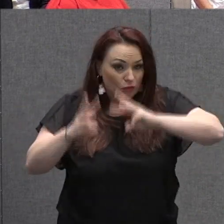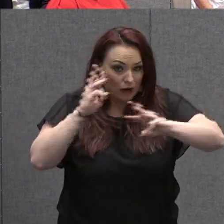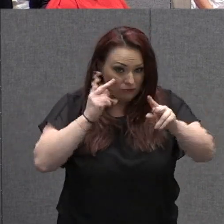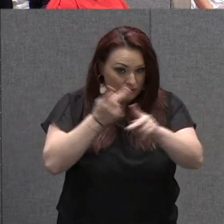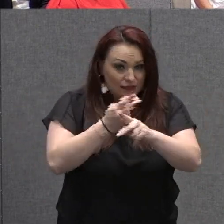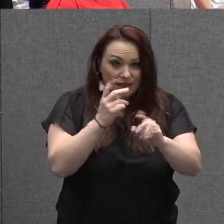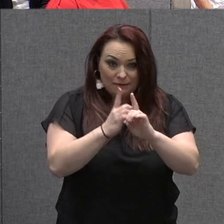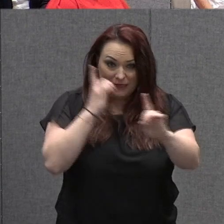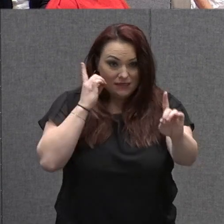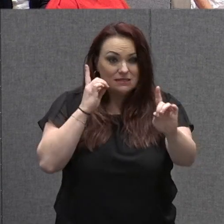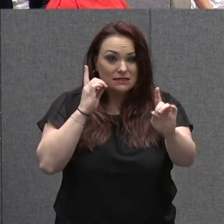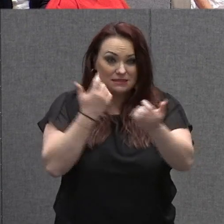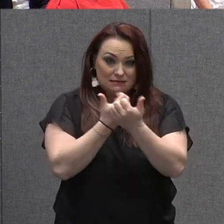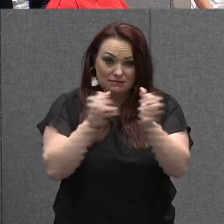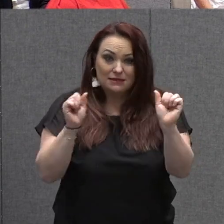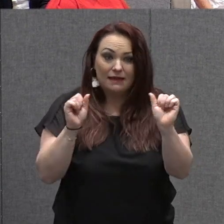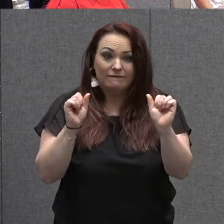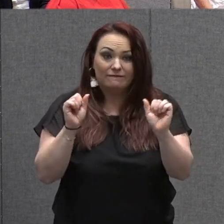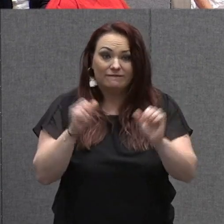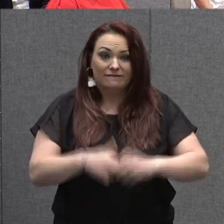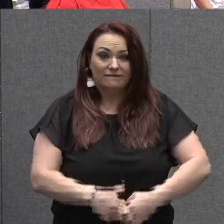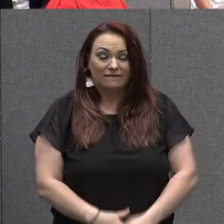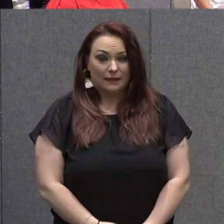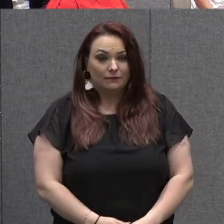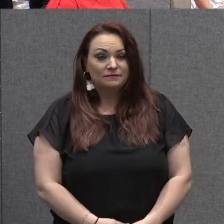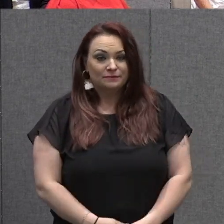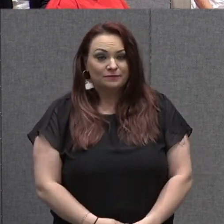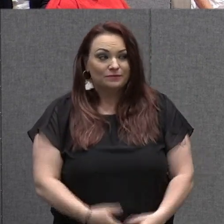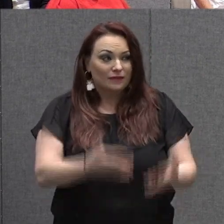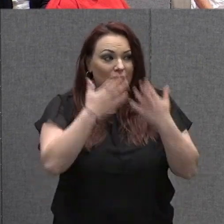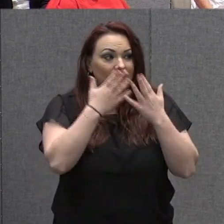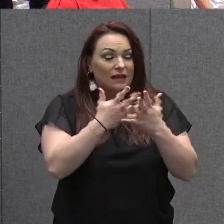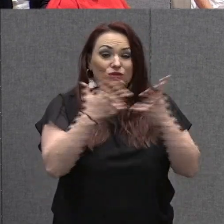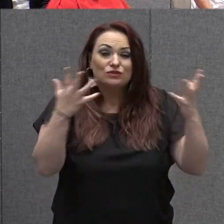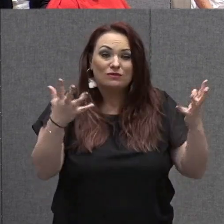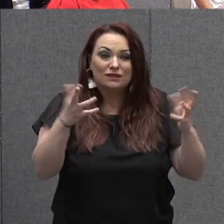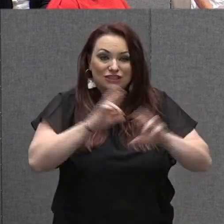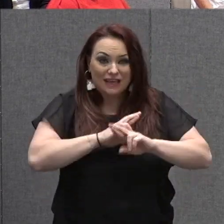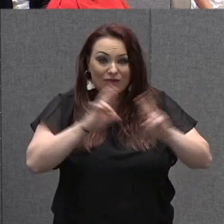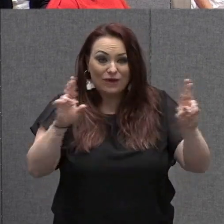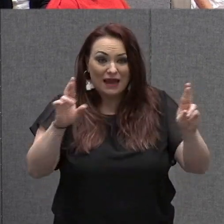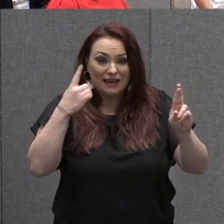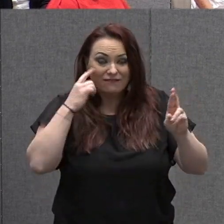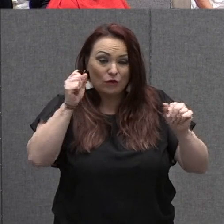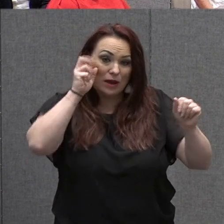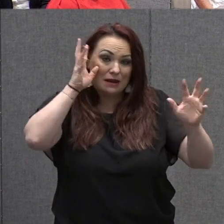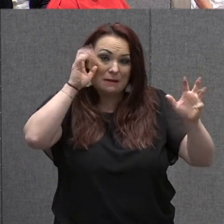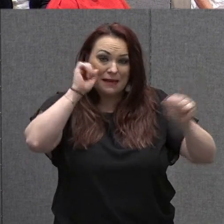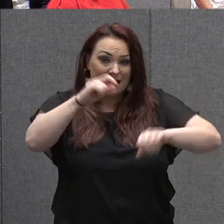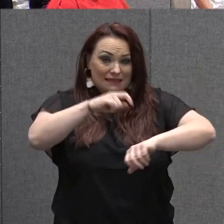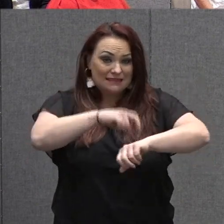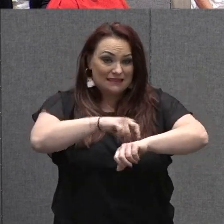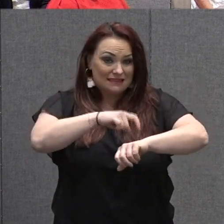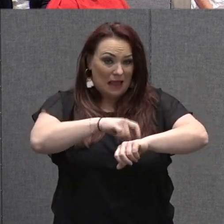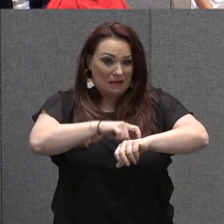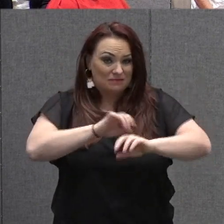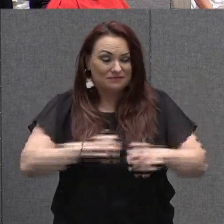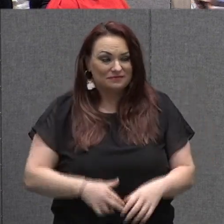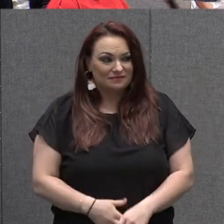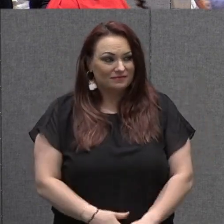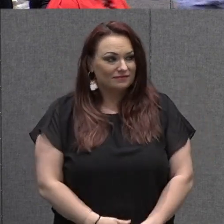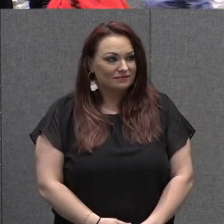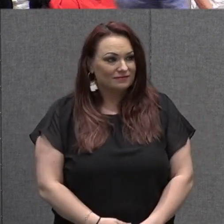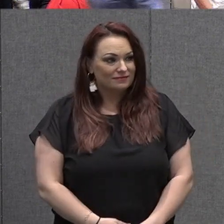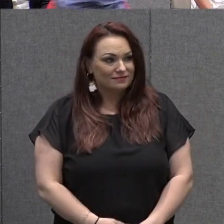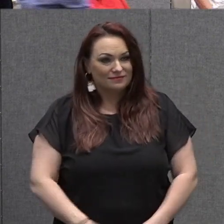okay? Okay, there you go. Yes, thank you so much, and get ready for an amazing time.